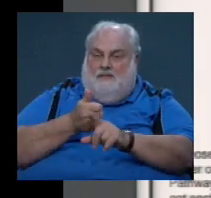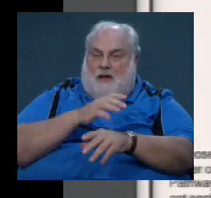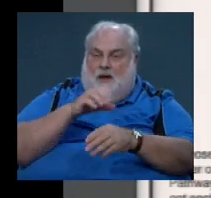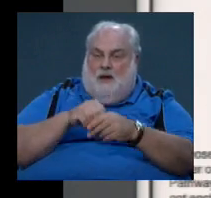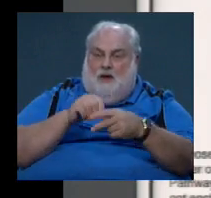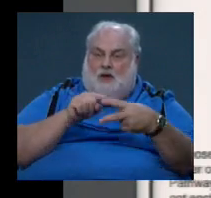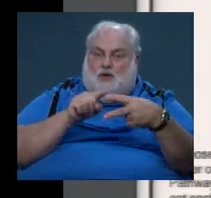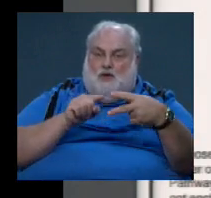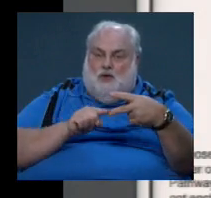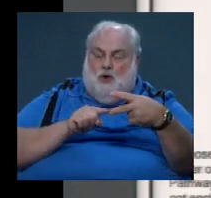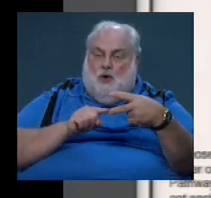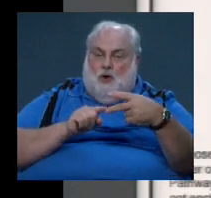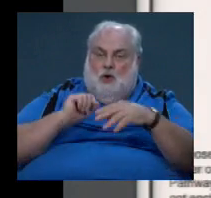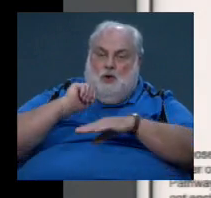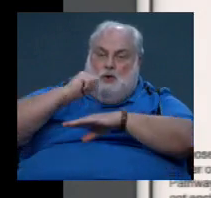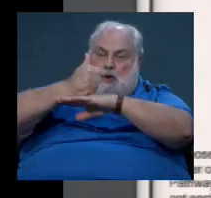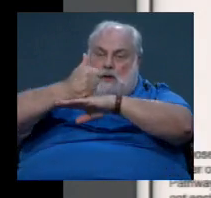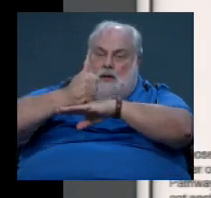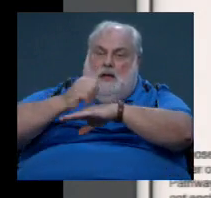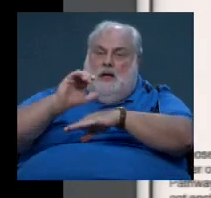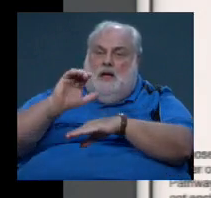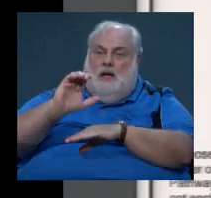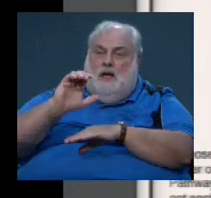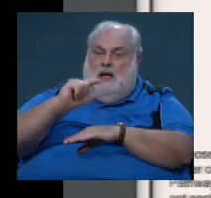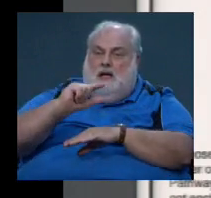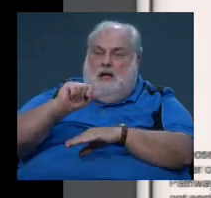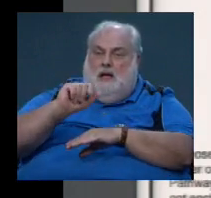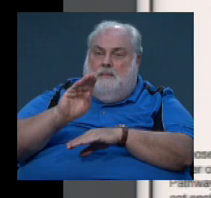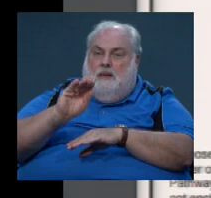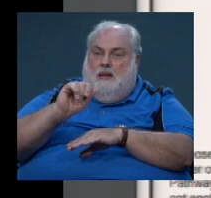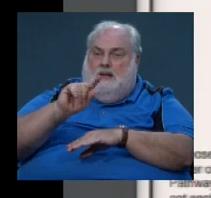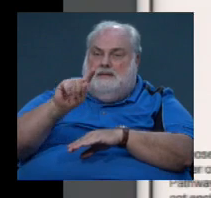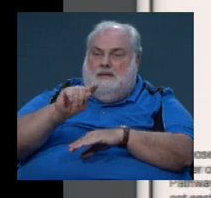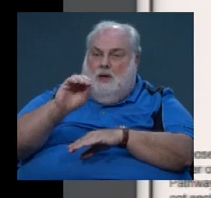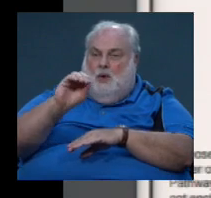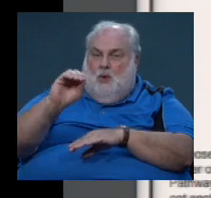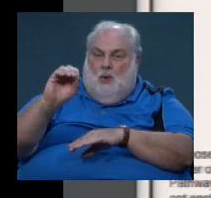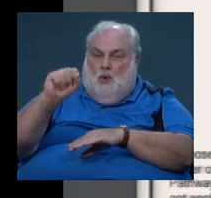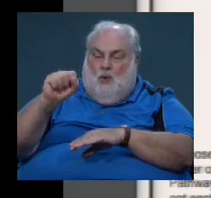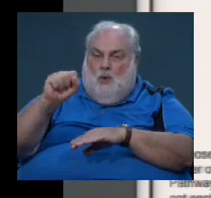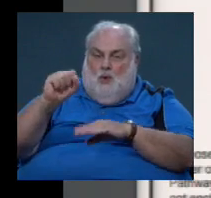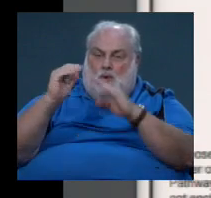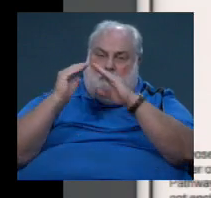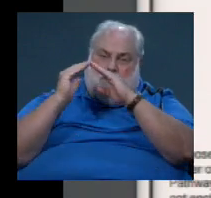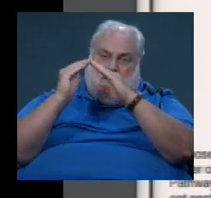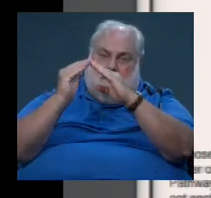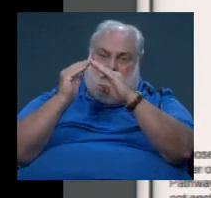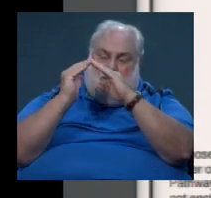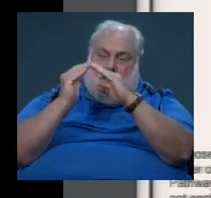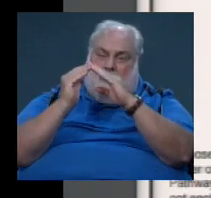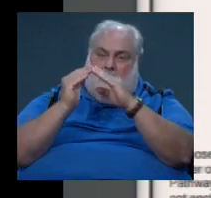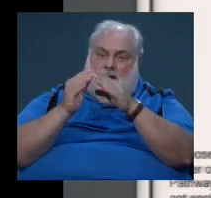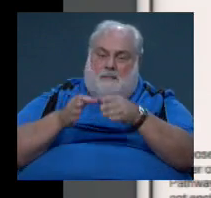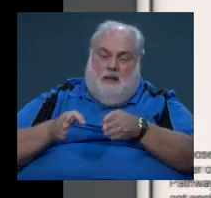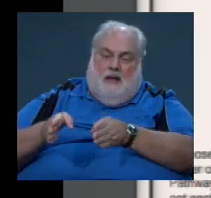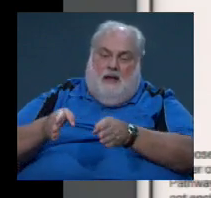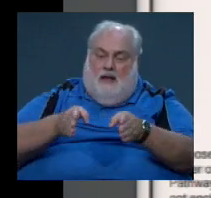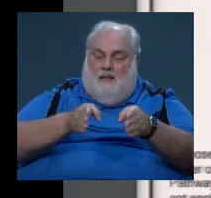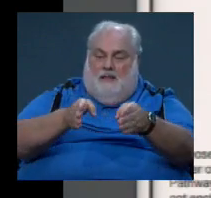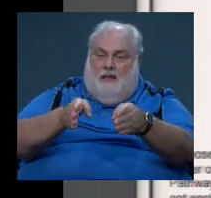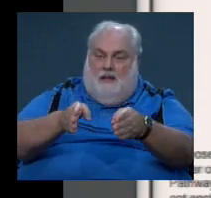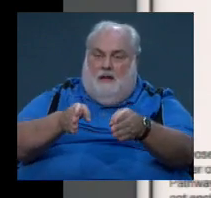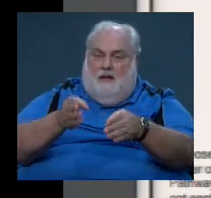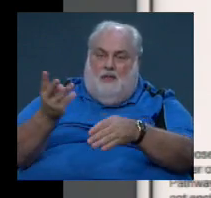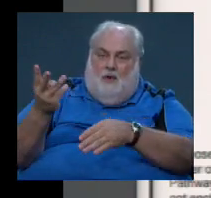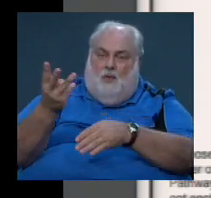2 gazebo structures located near the center of the site, roof covers that are unenclosed over the existing pathway areas